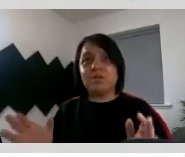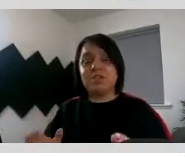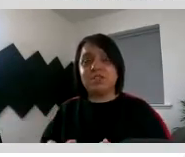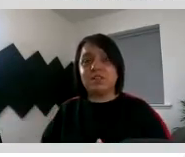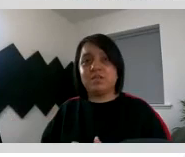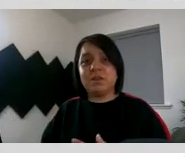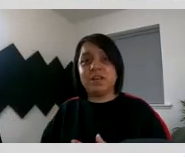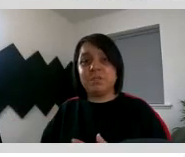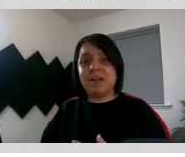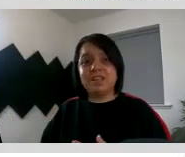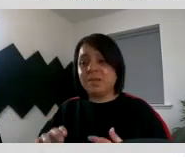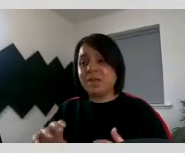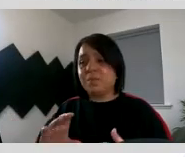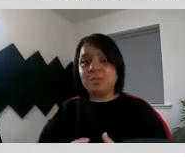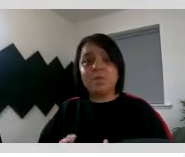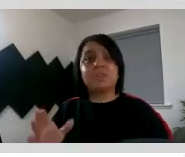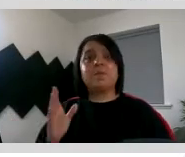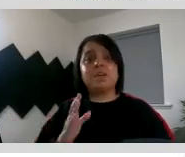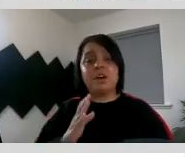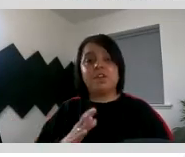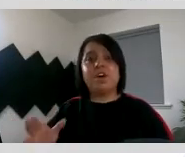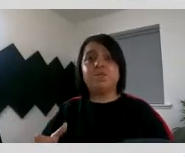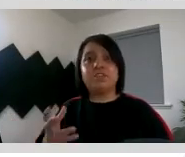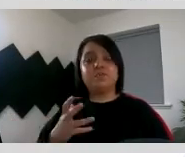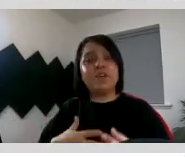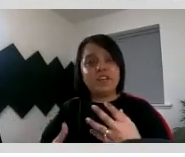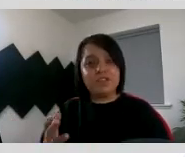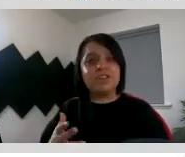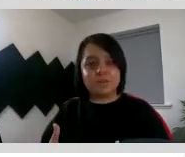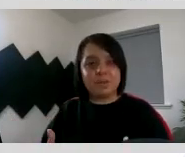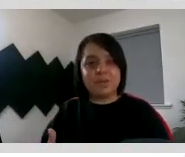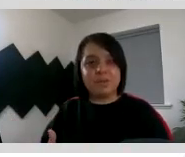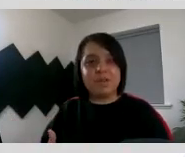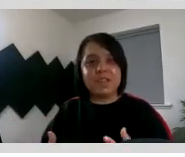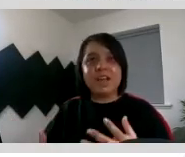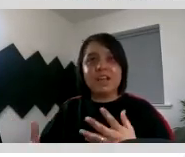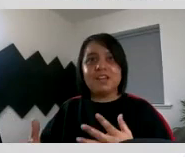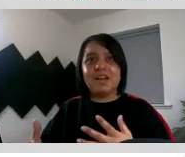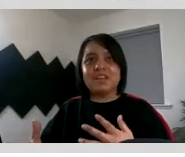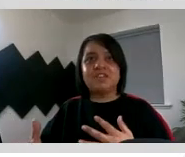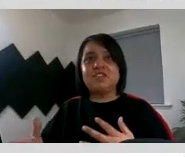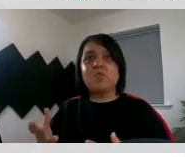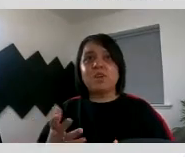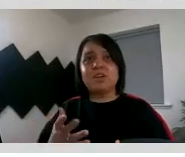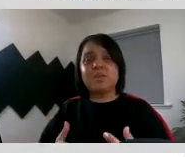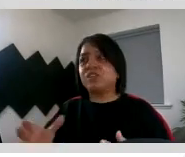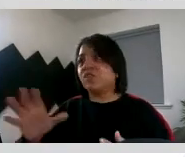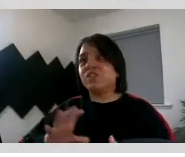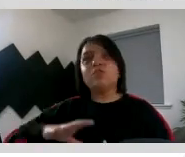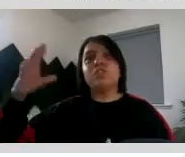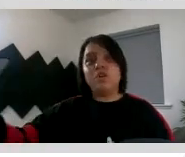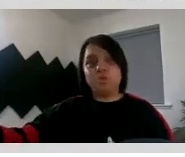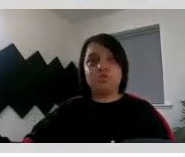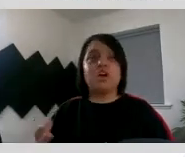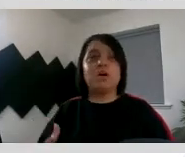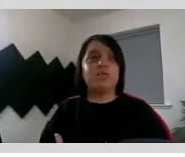you know, all this in place. My mom can speak half and half, but she's more ignorant as well. My mom is, in the fact that she doesn't want to speak it. She'd rather go to